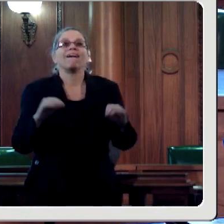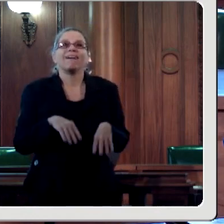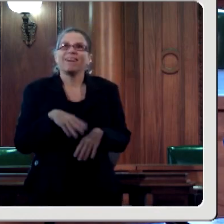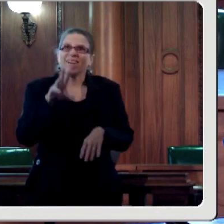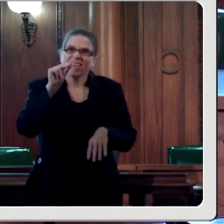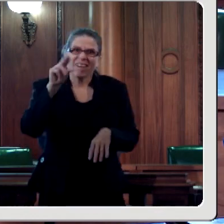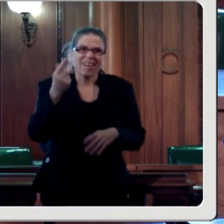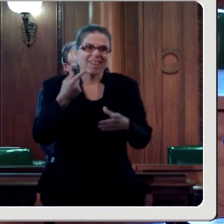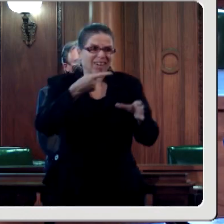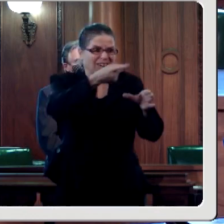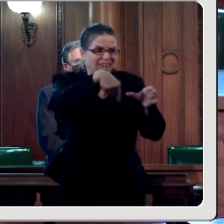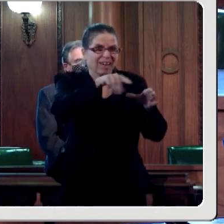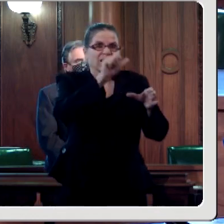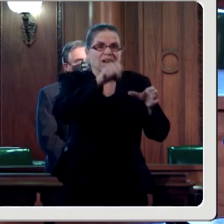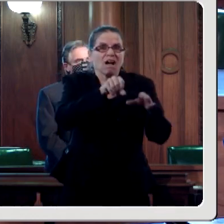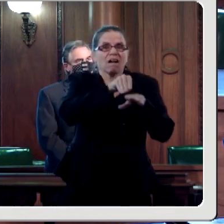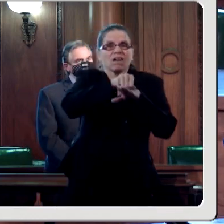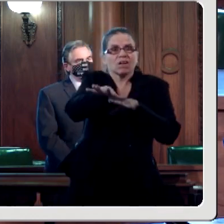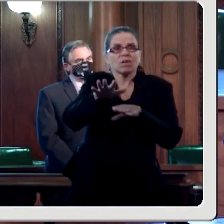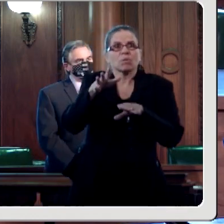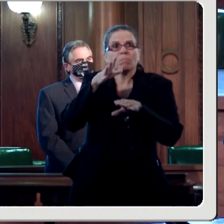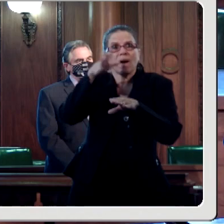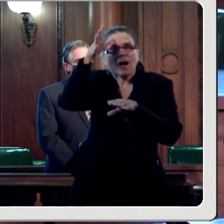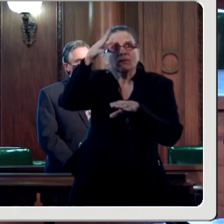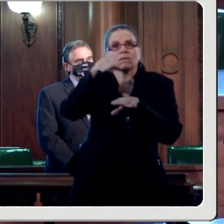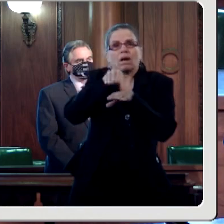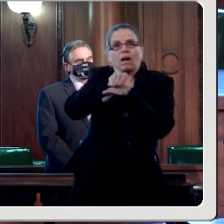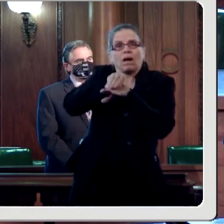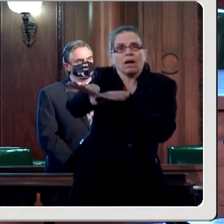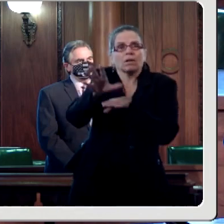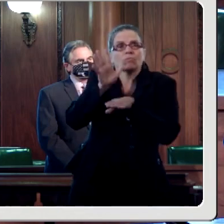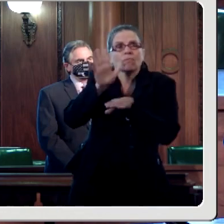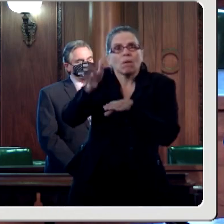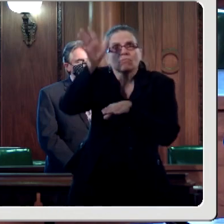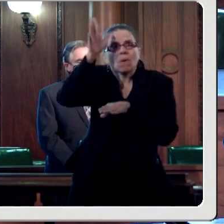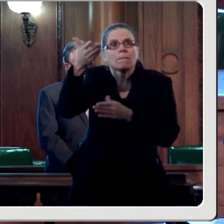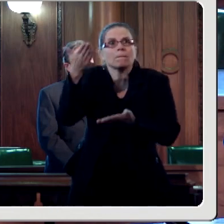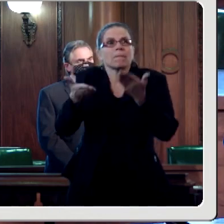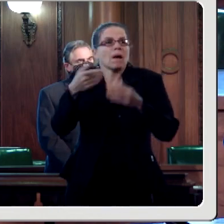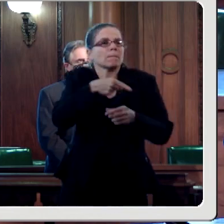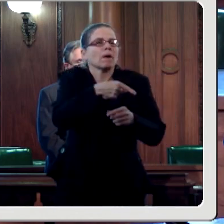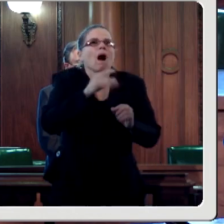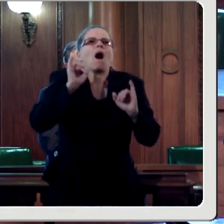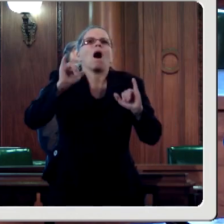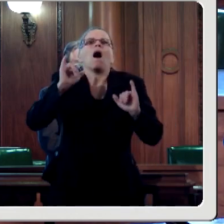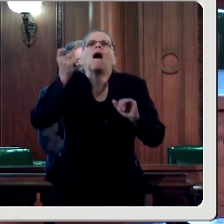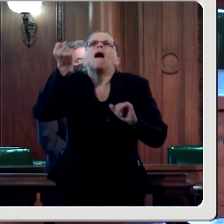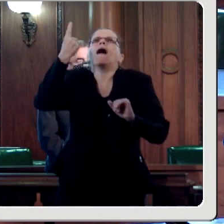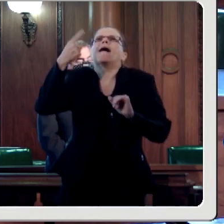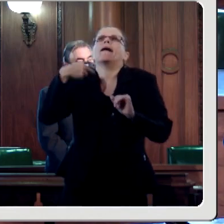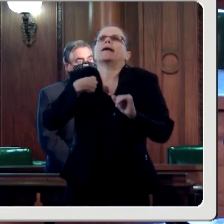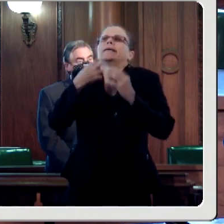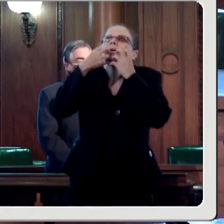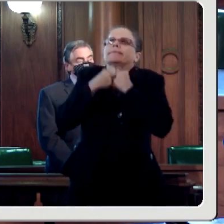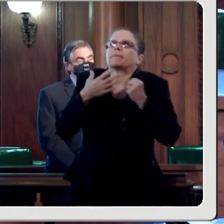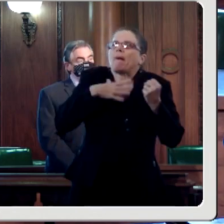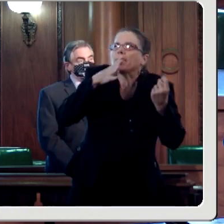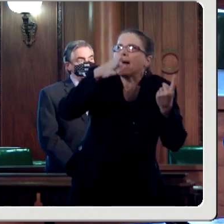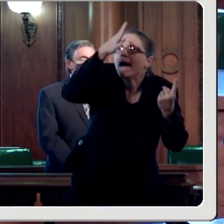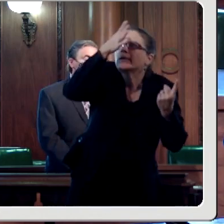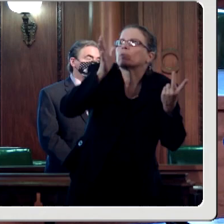risk, we are hopeful through our messaging that we're saying to them, please keep your elders